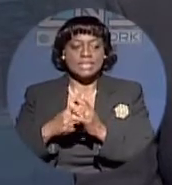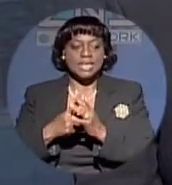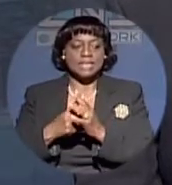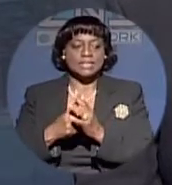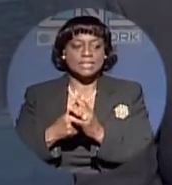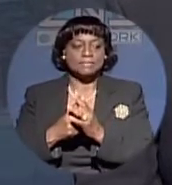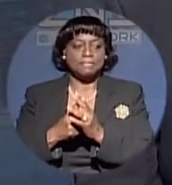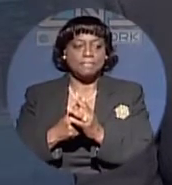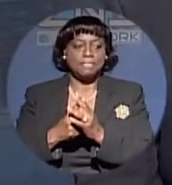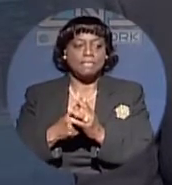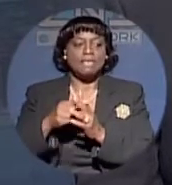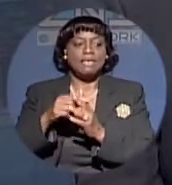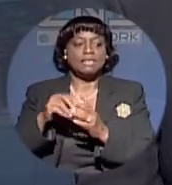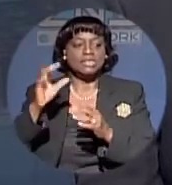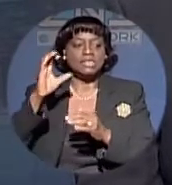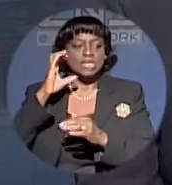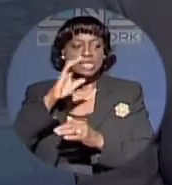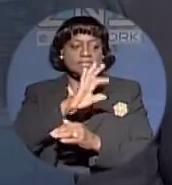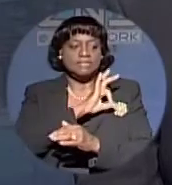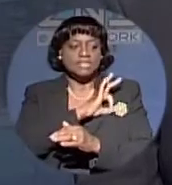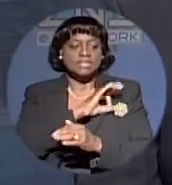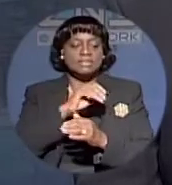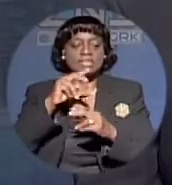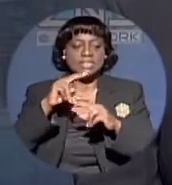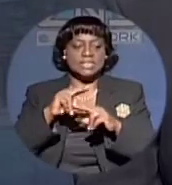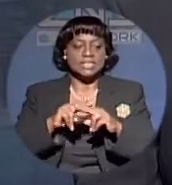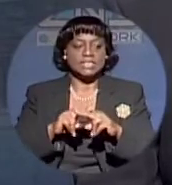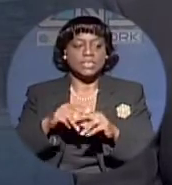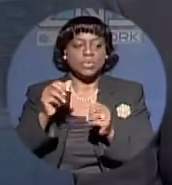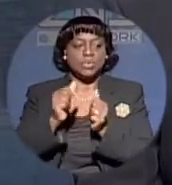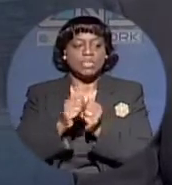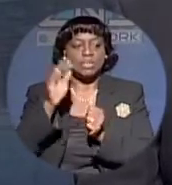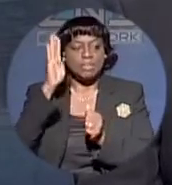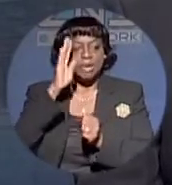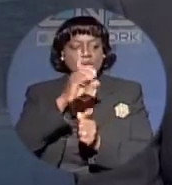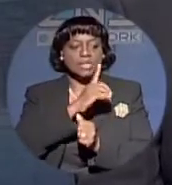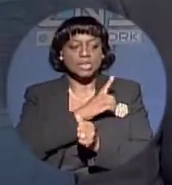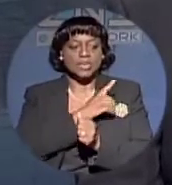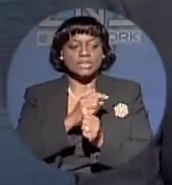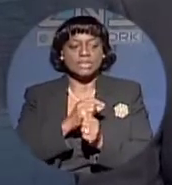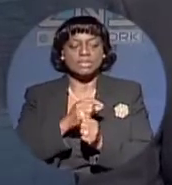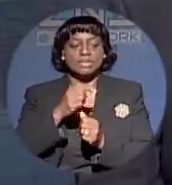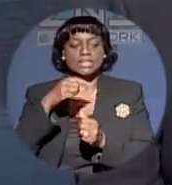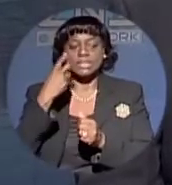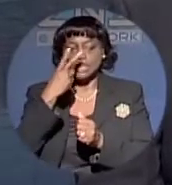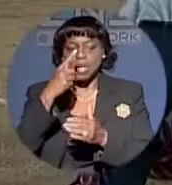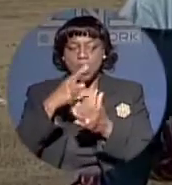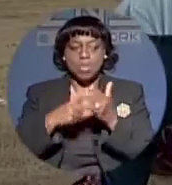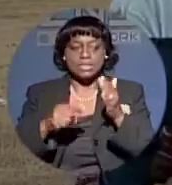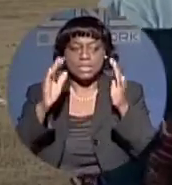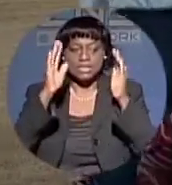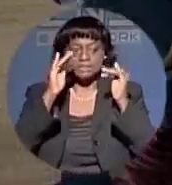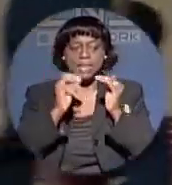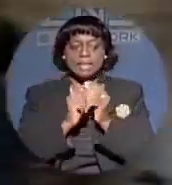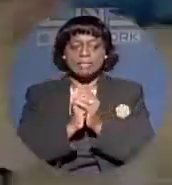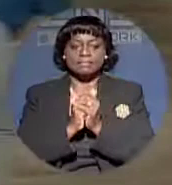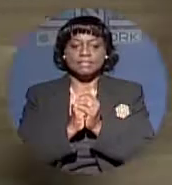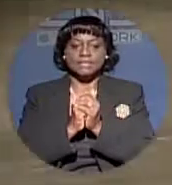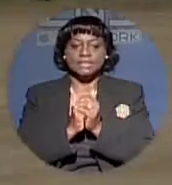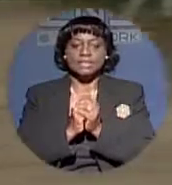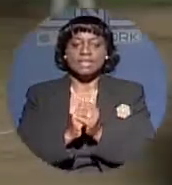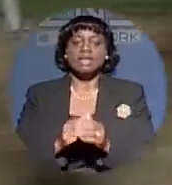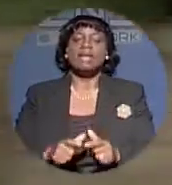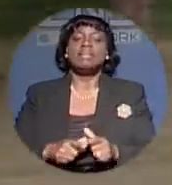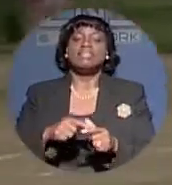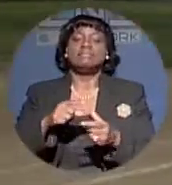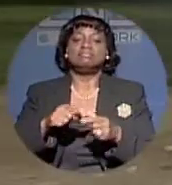sat down with B.S.F. President Burkett Dorsett to find out what we can expect. It's the largest nationals in